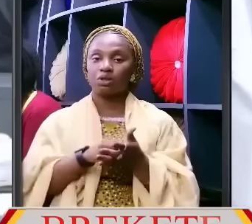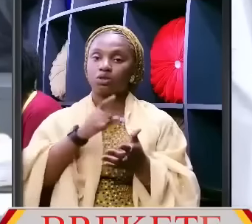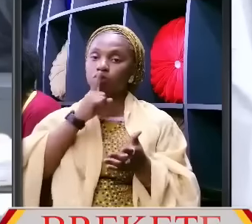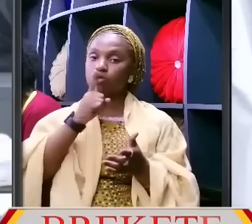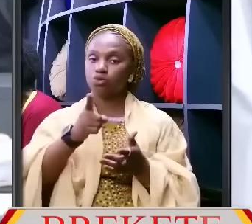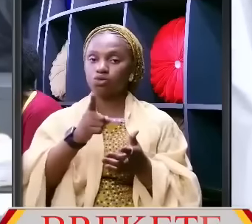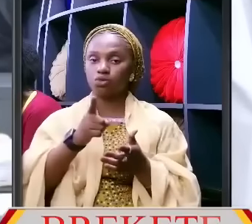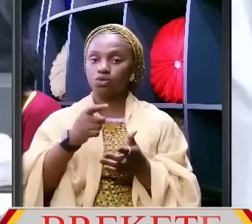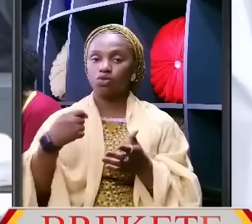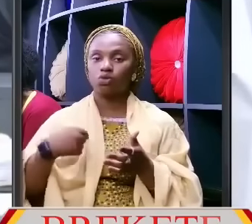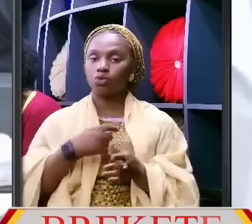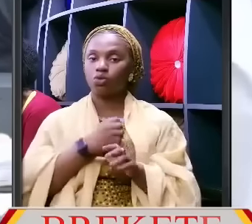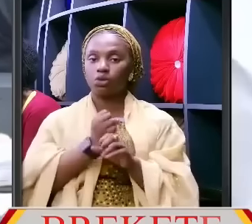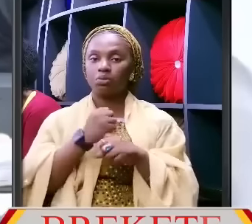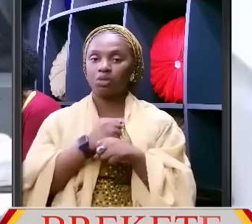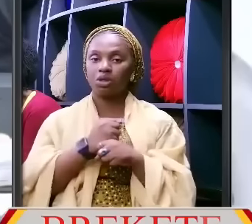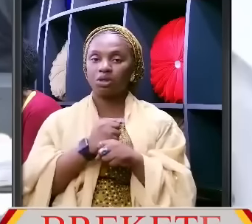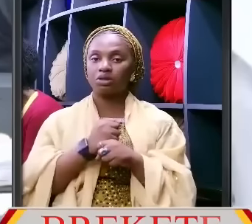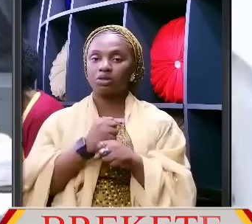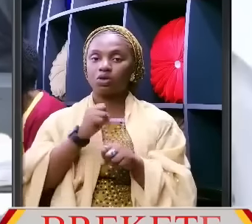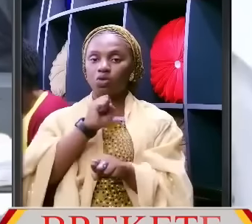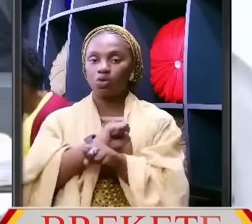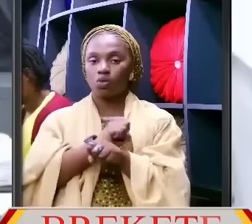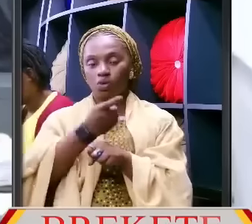must recover their property.